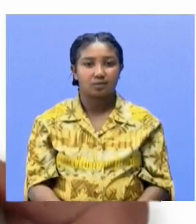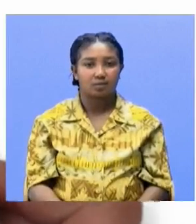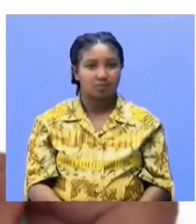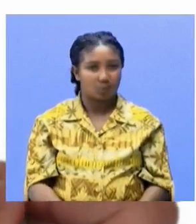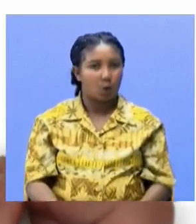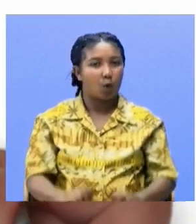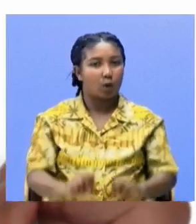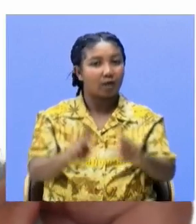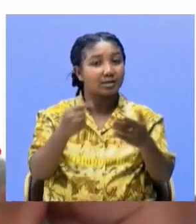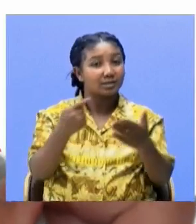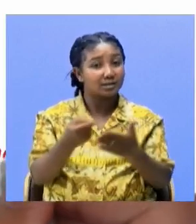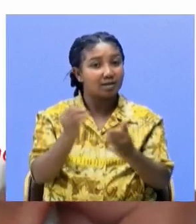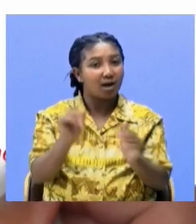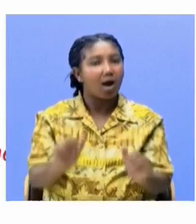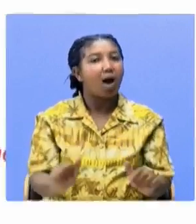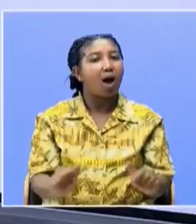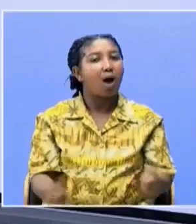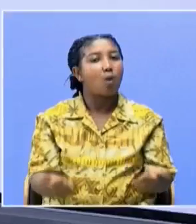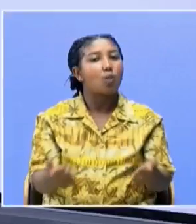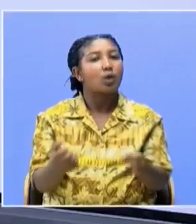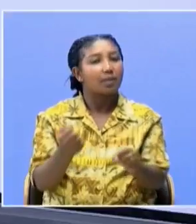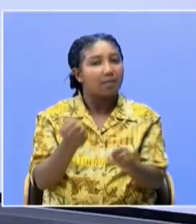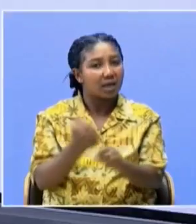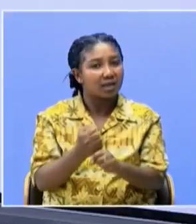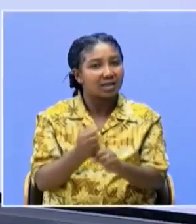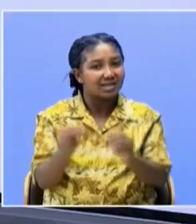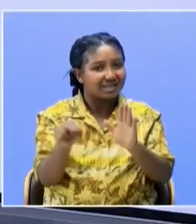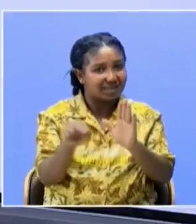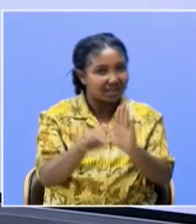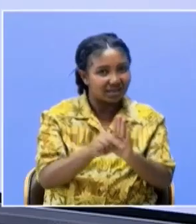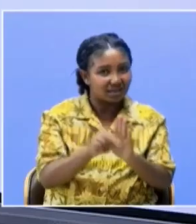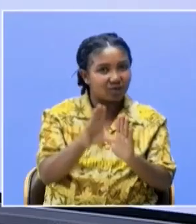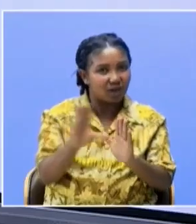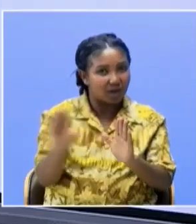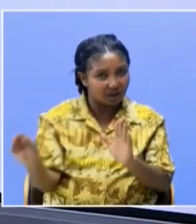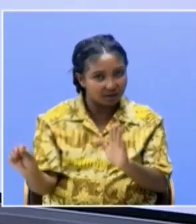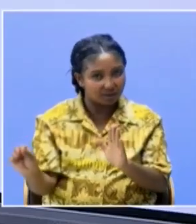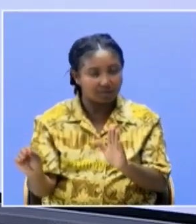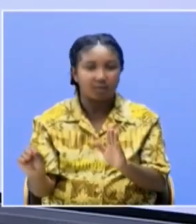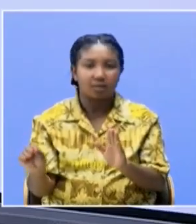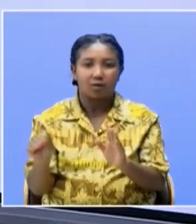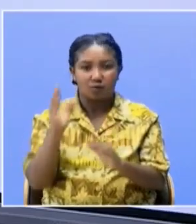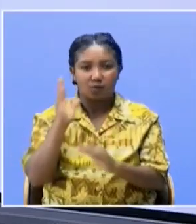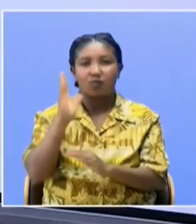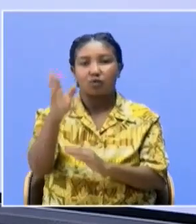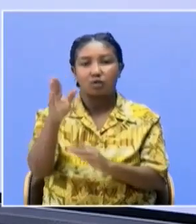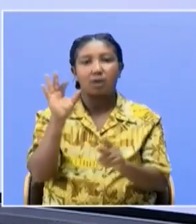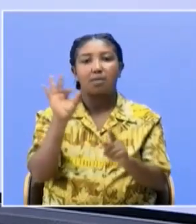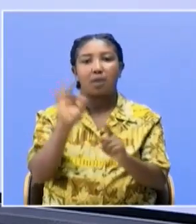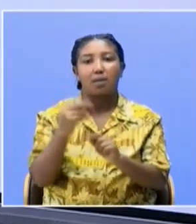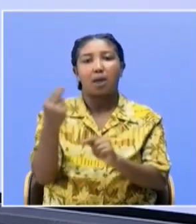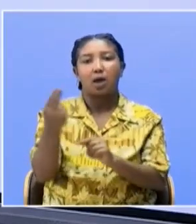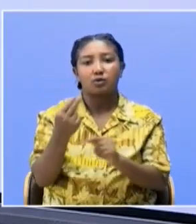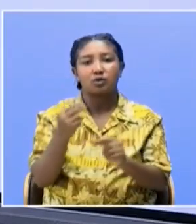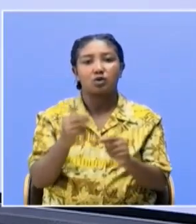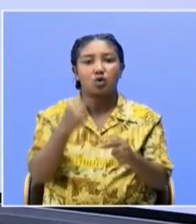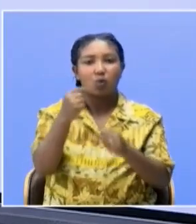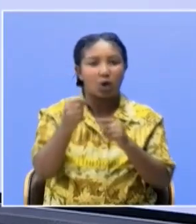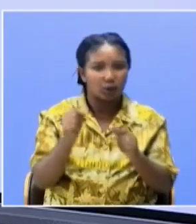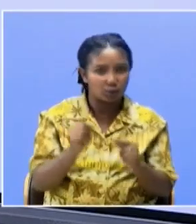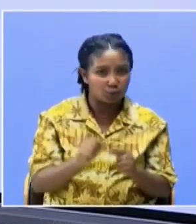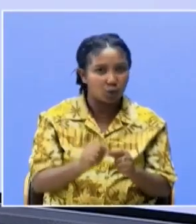Okay. This is how we make it negative and how we put our future plans using going to and